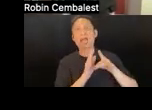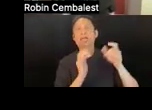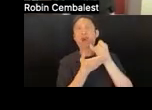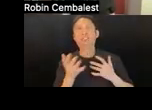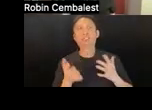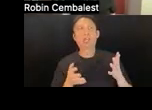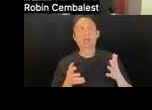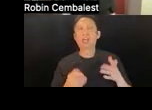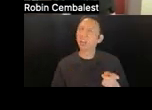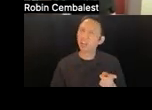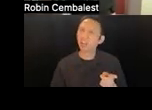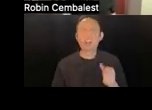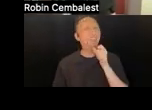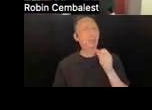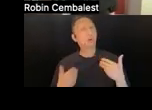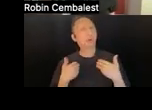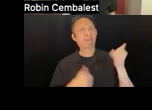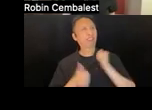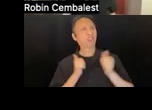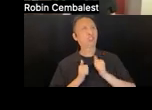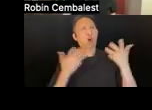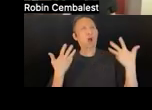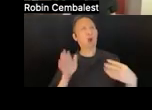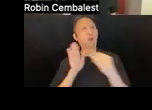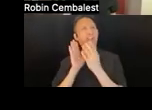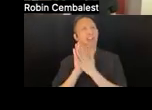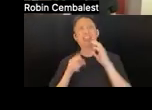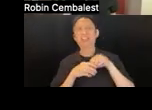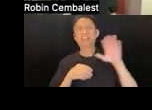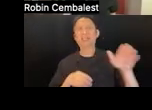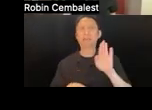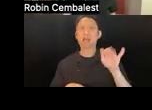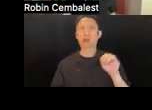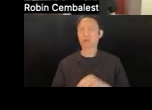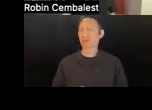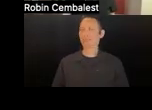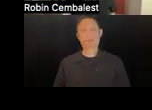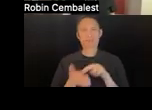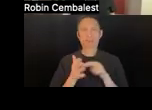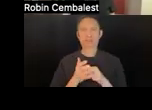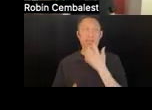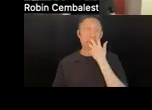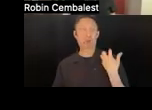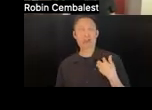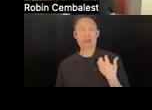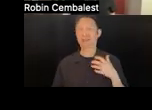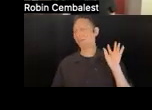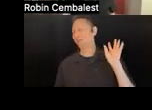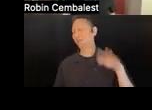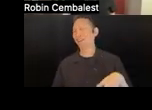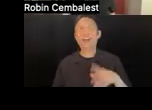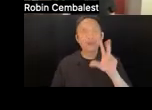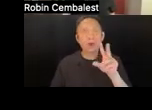and they don't have the show in their bio. It's all right. You can be cool that way. But, I'm like, maximize the power of